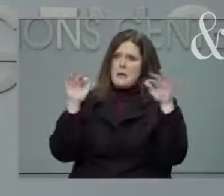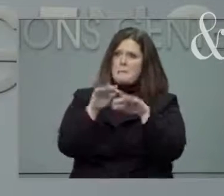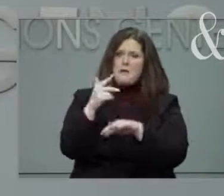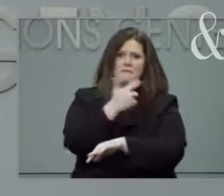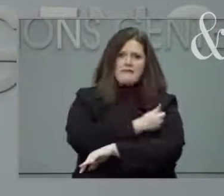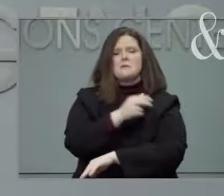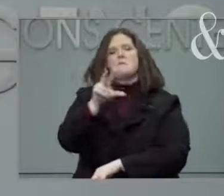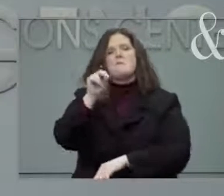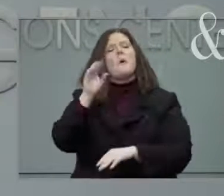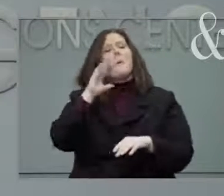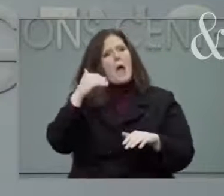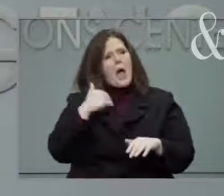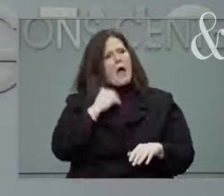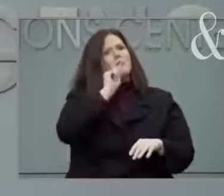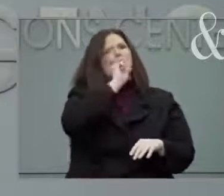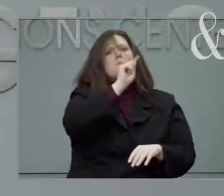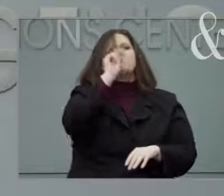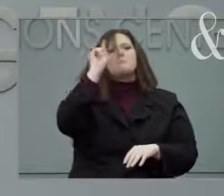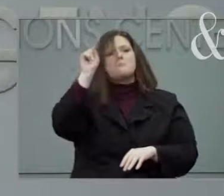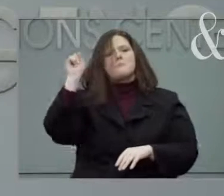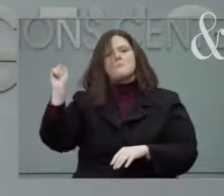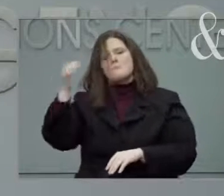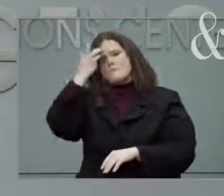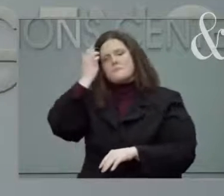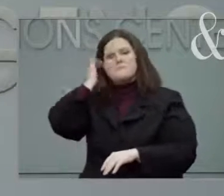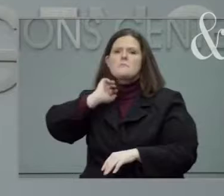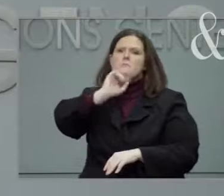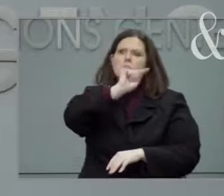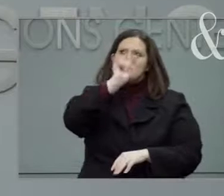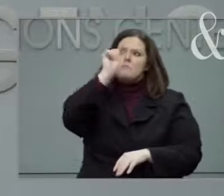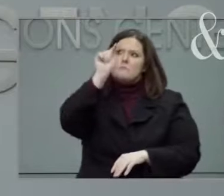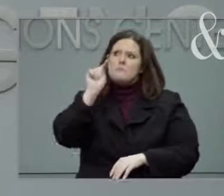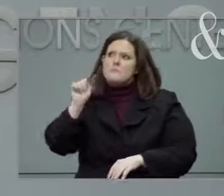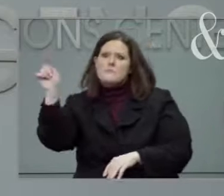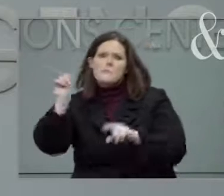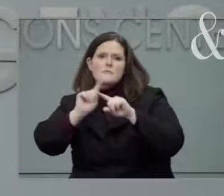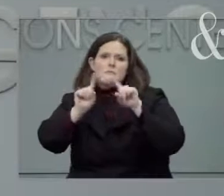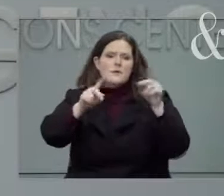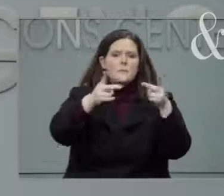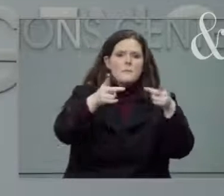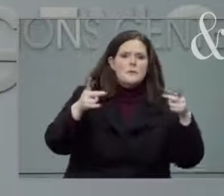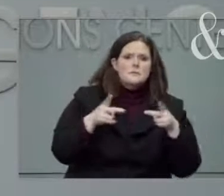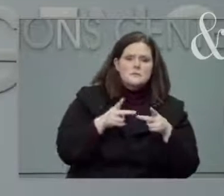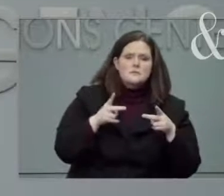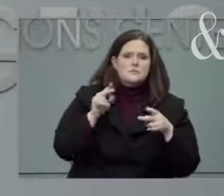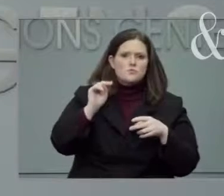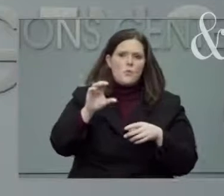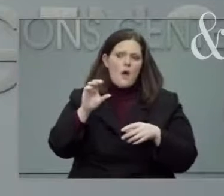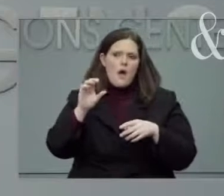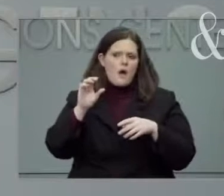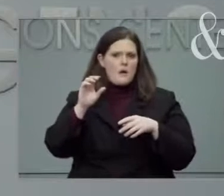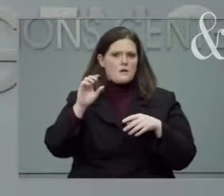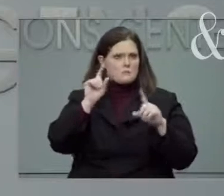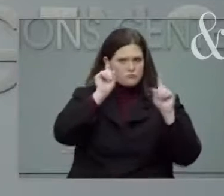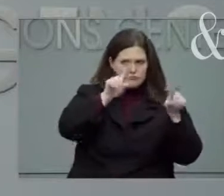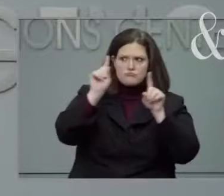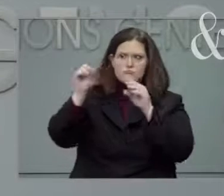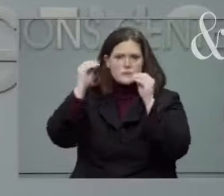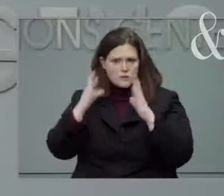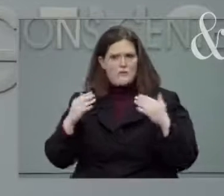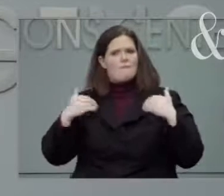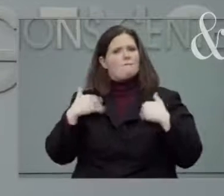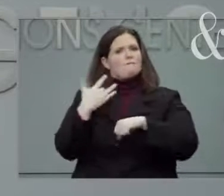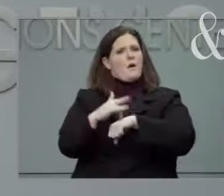access vaccine. And we have, as the governor said, it was important to make the announcement today so we can get that work underway. We still have